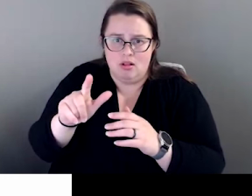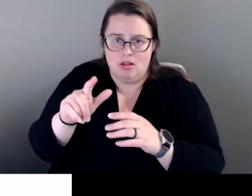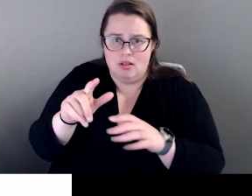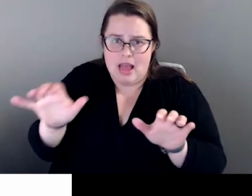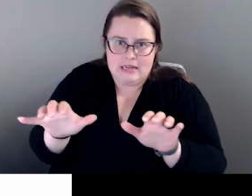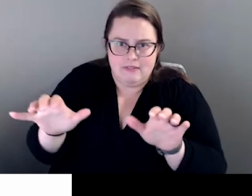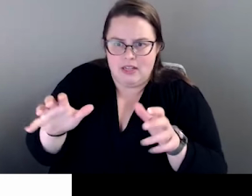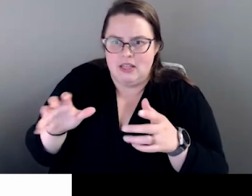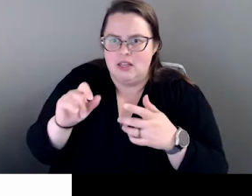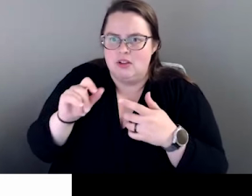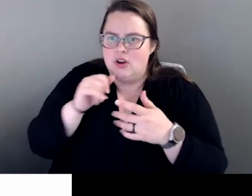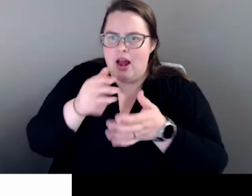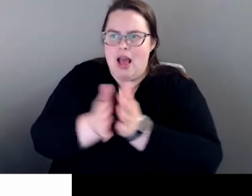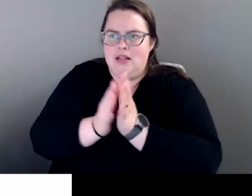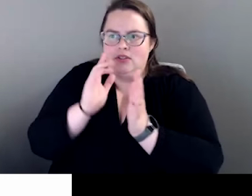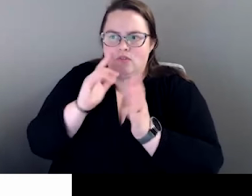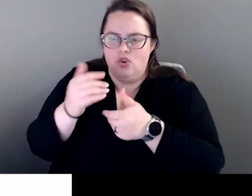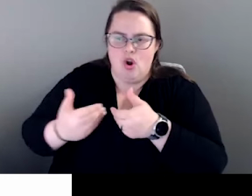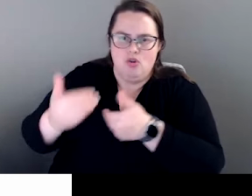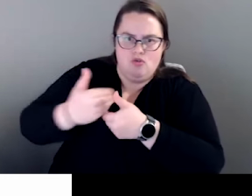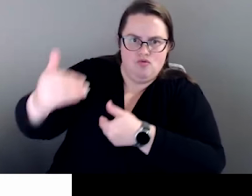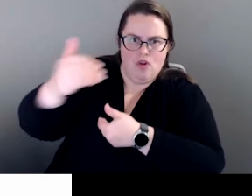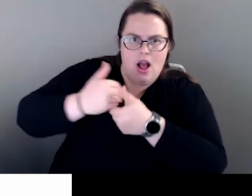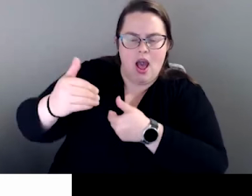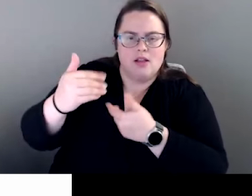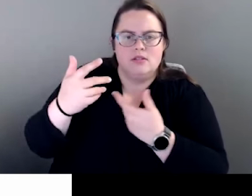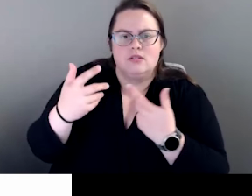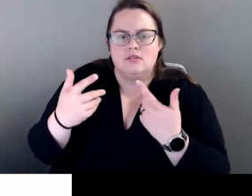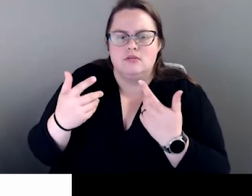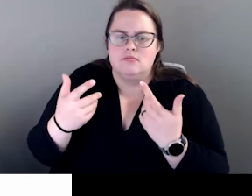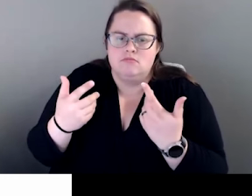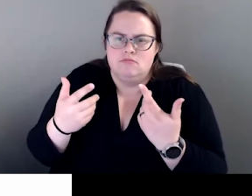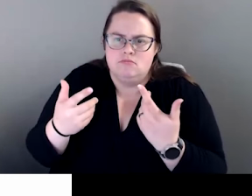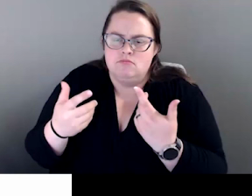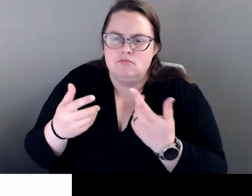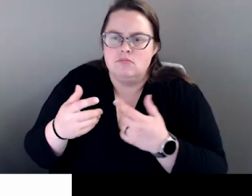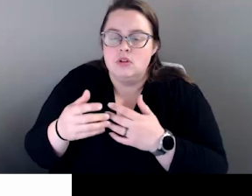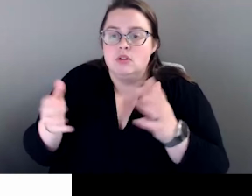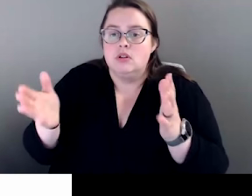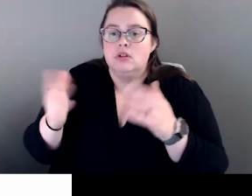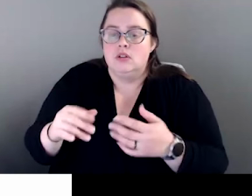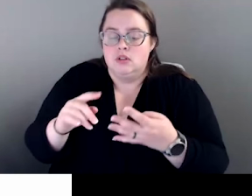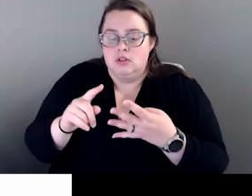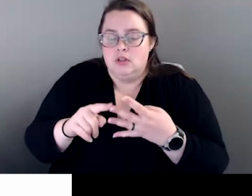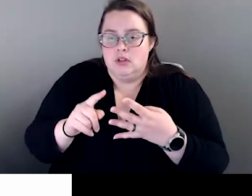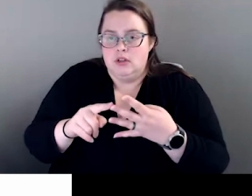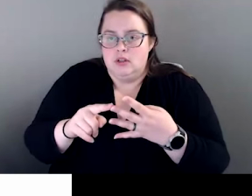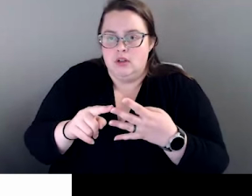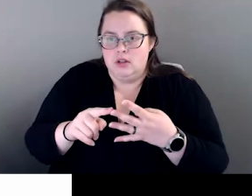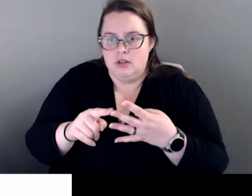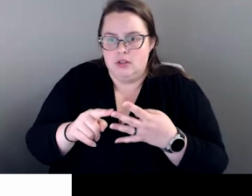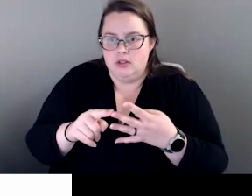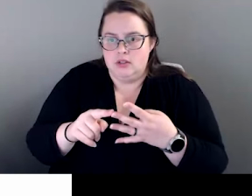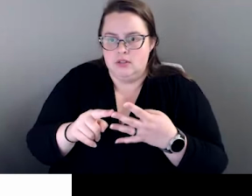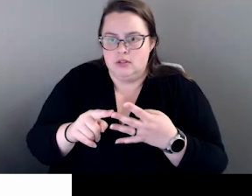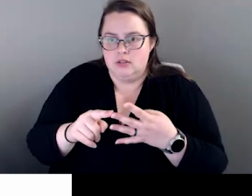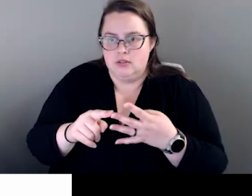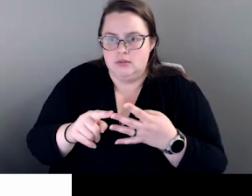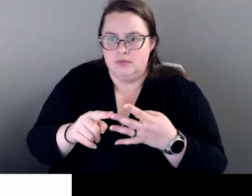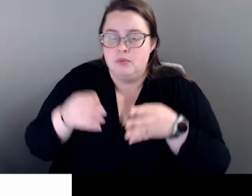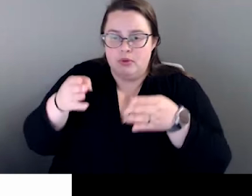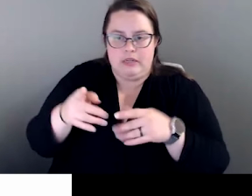know, harassed in any sexual nature. And then for the second, a person cannot